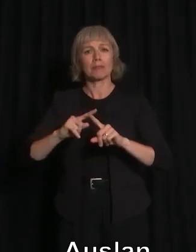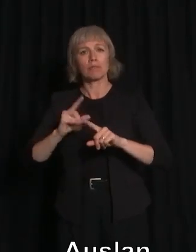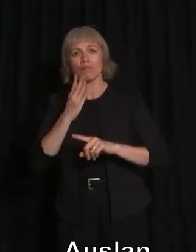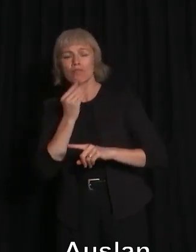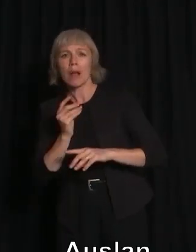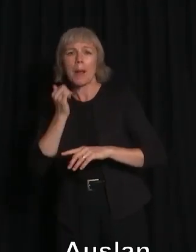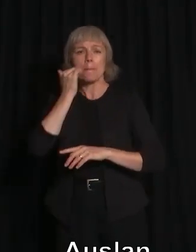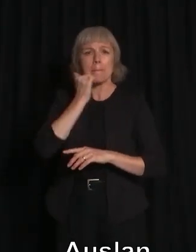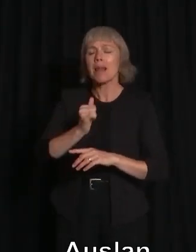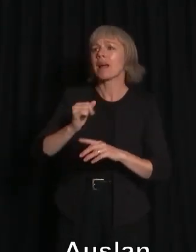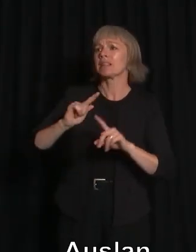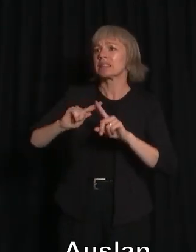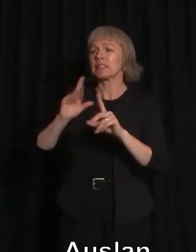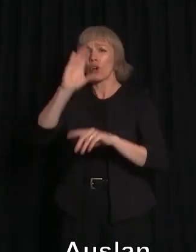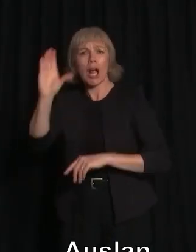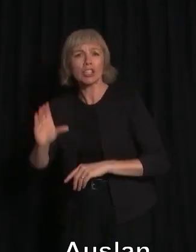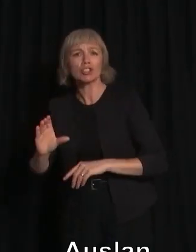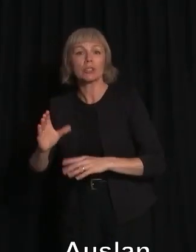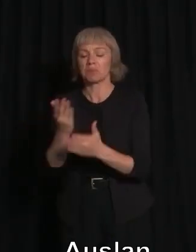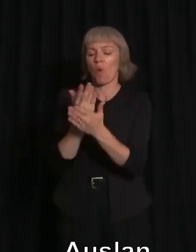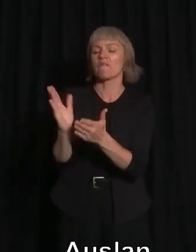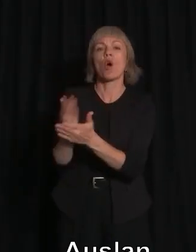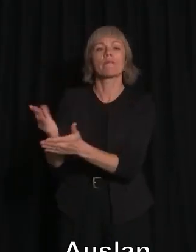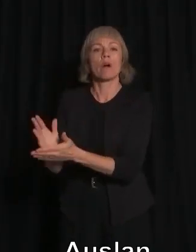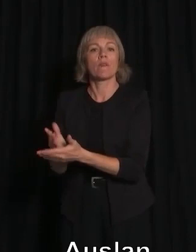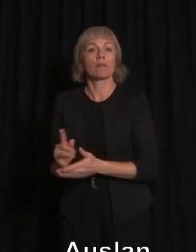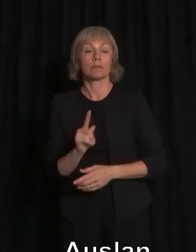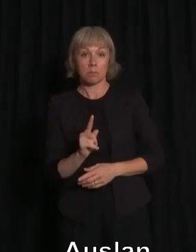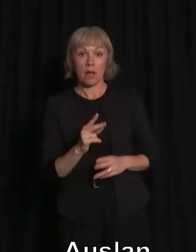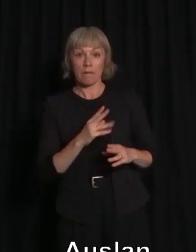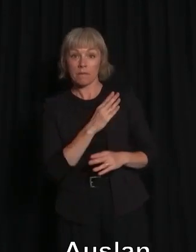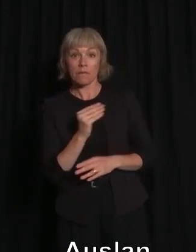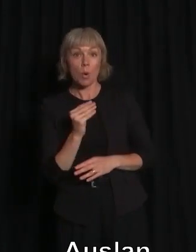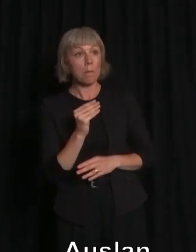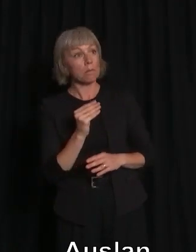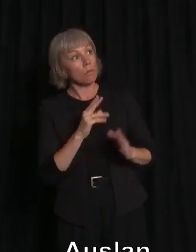in ways that simply are not the case for migrants from the global north.